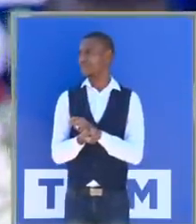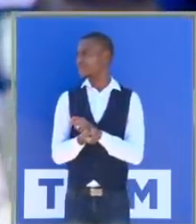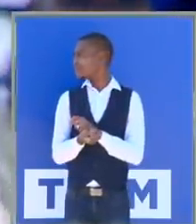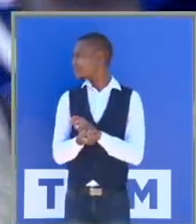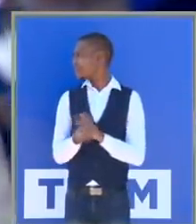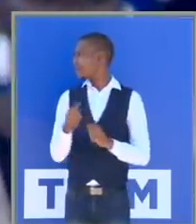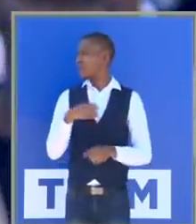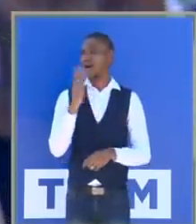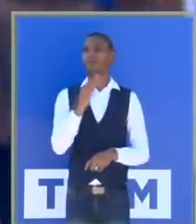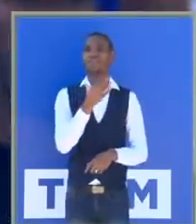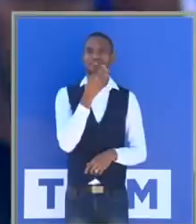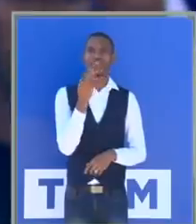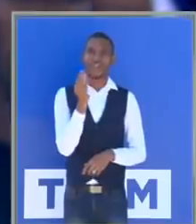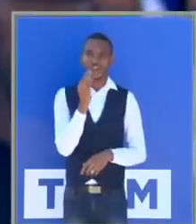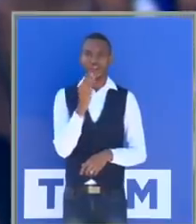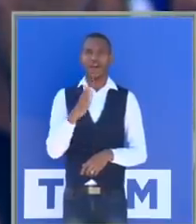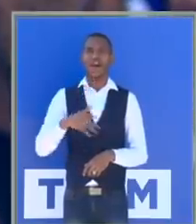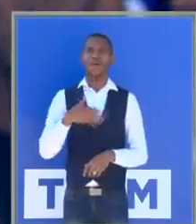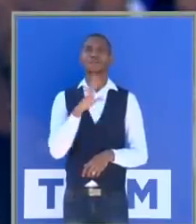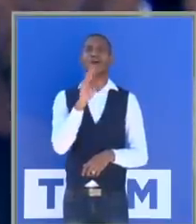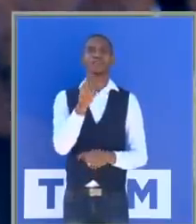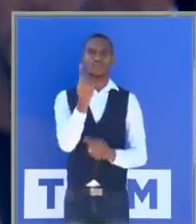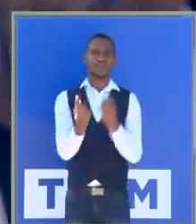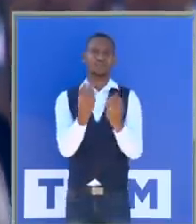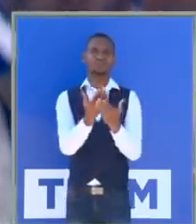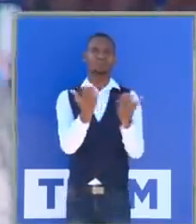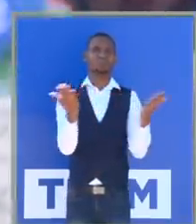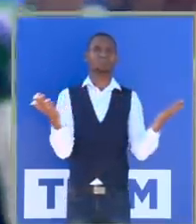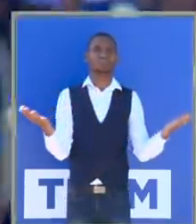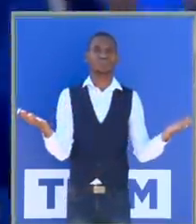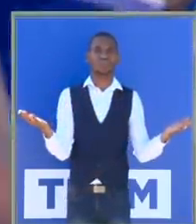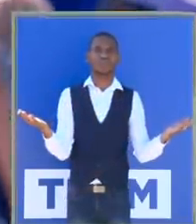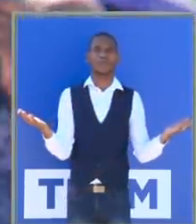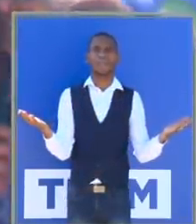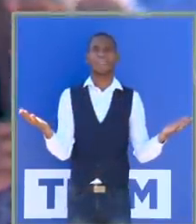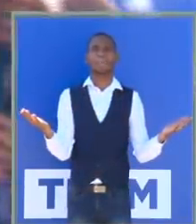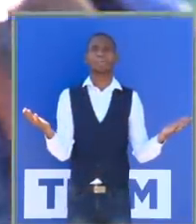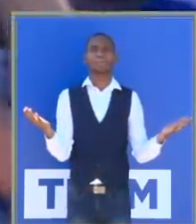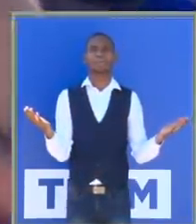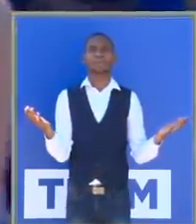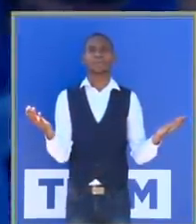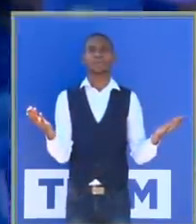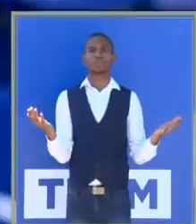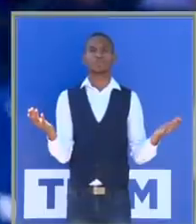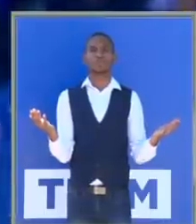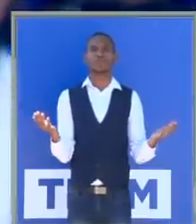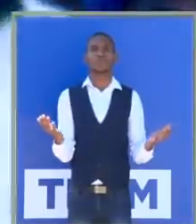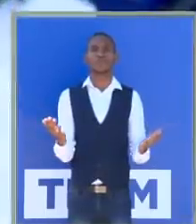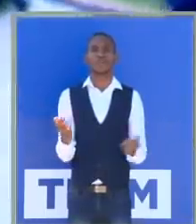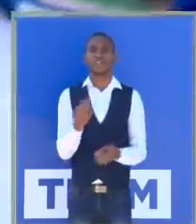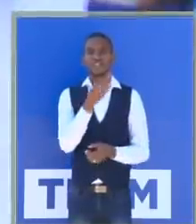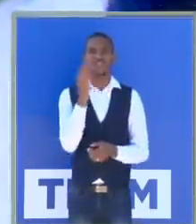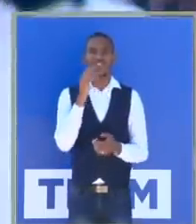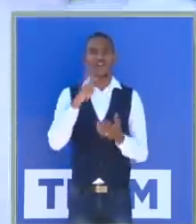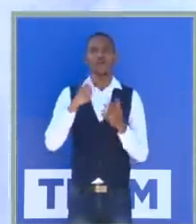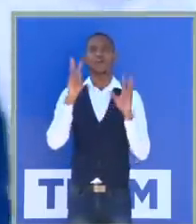I want to say, and I want to ask everybody, come. I read a quote the other day that says,